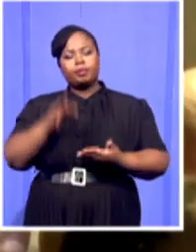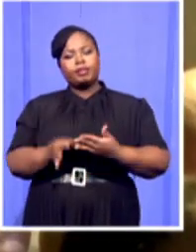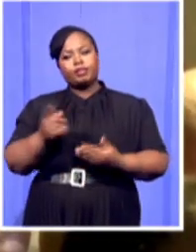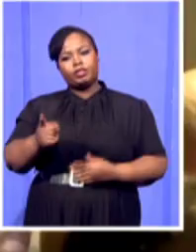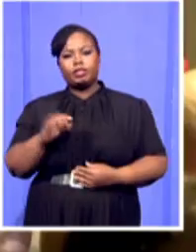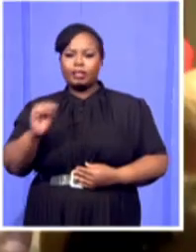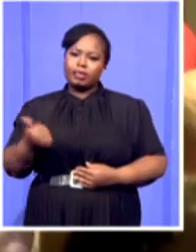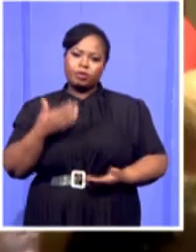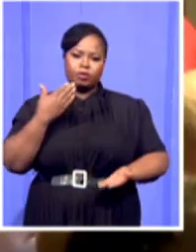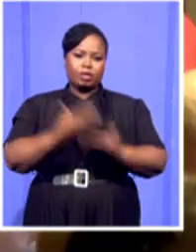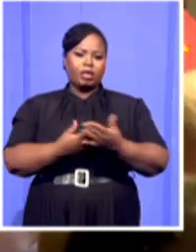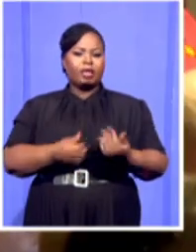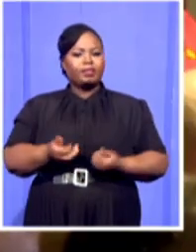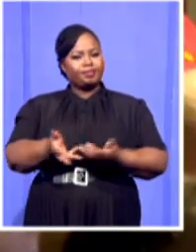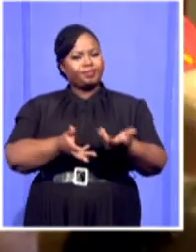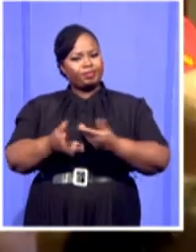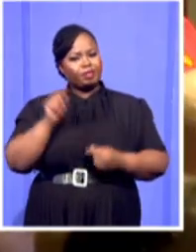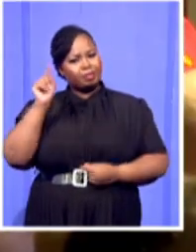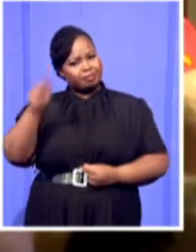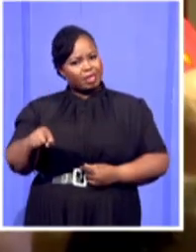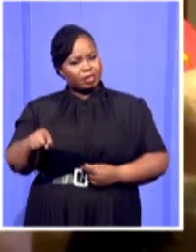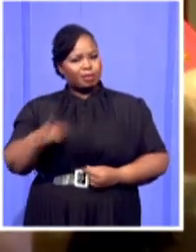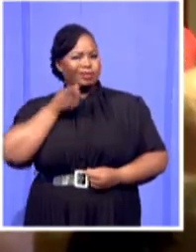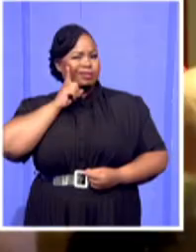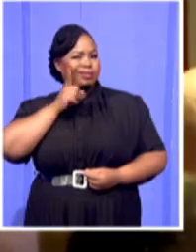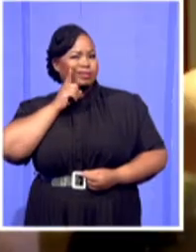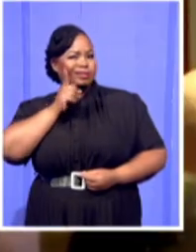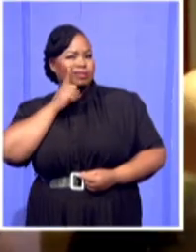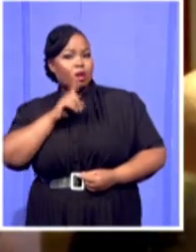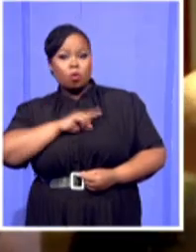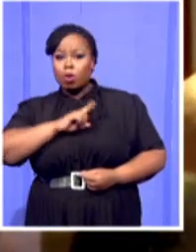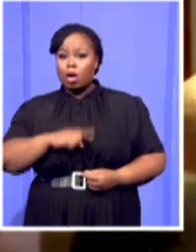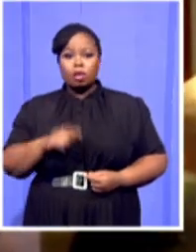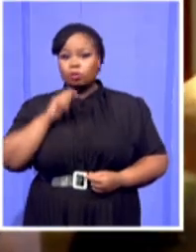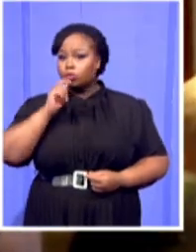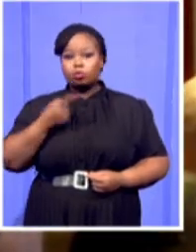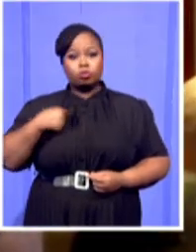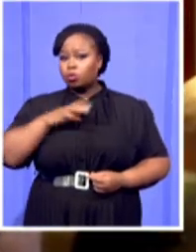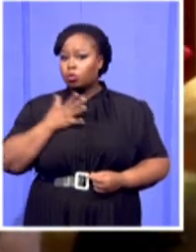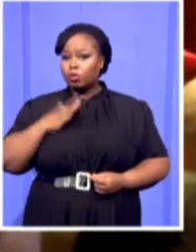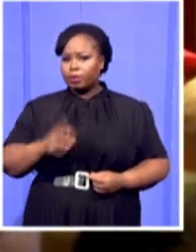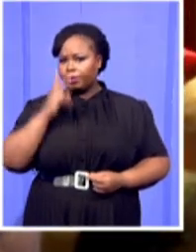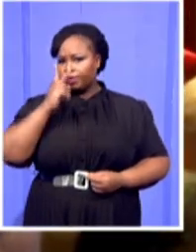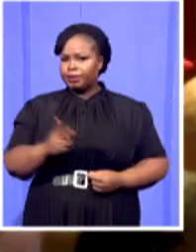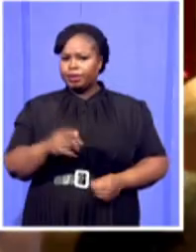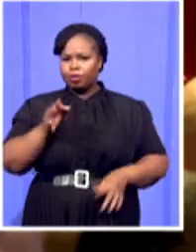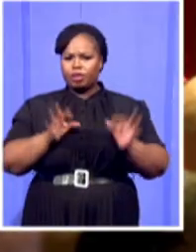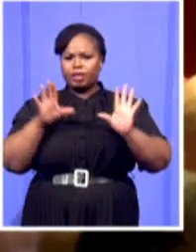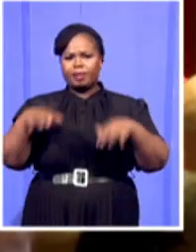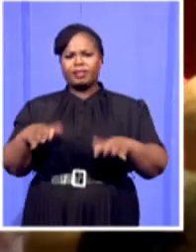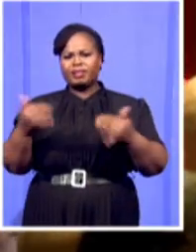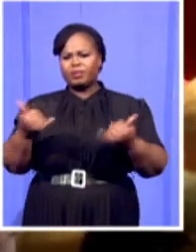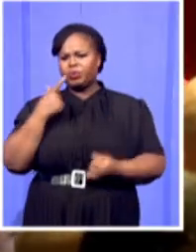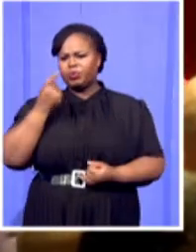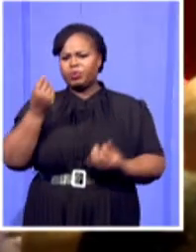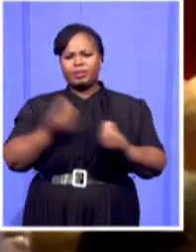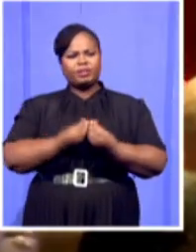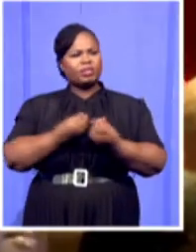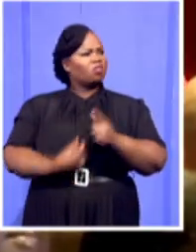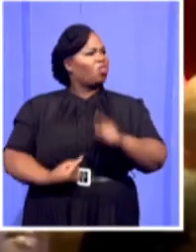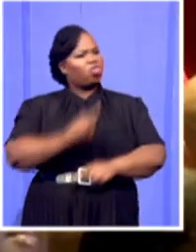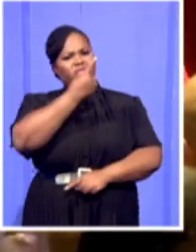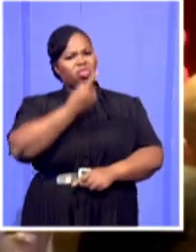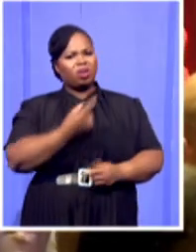then we can engage on it. It must be tested, because Chair, we do not want to see the party doing things which are not